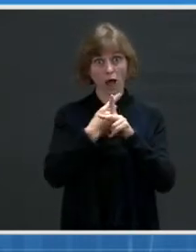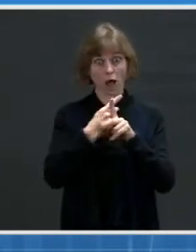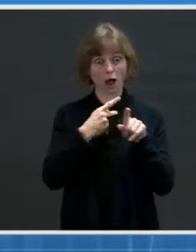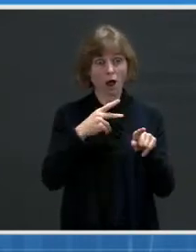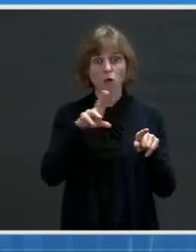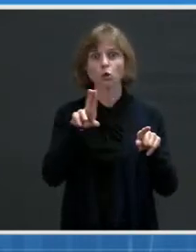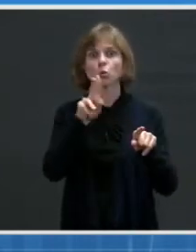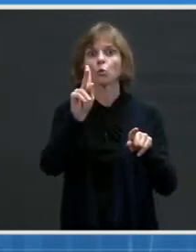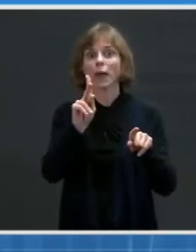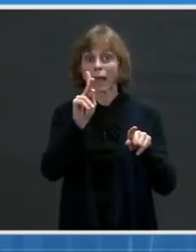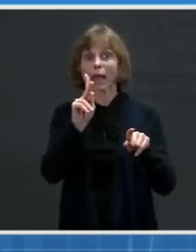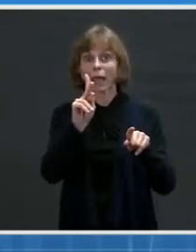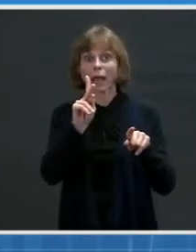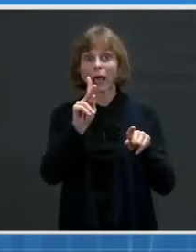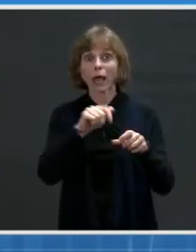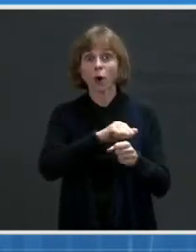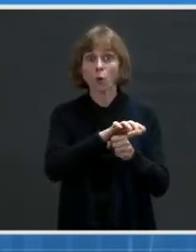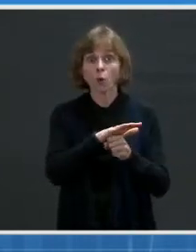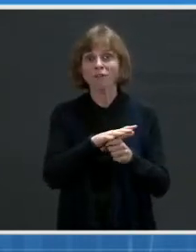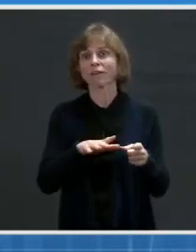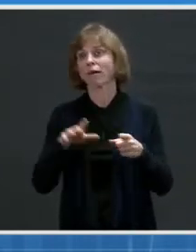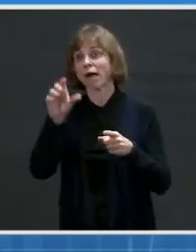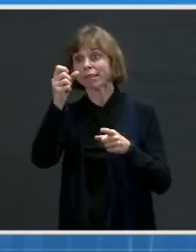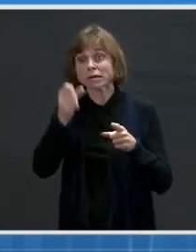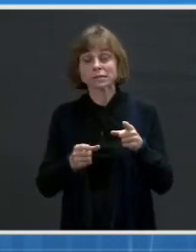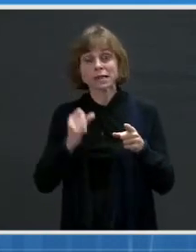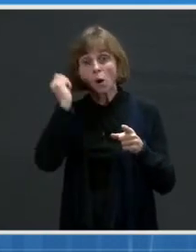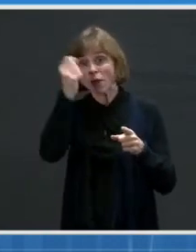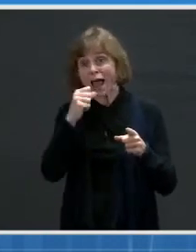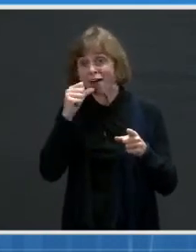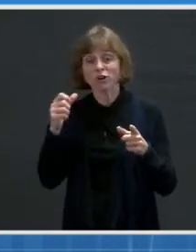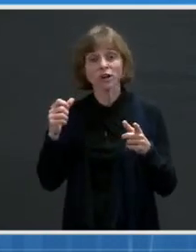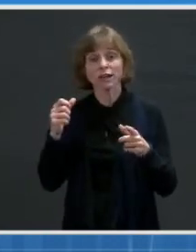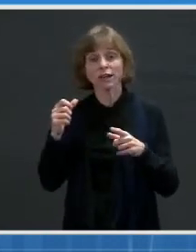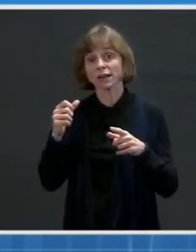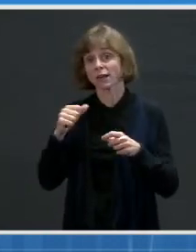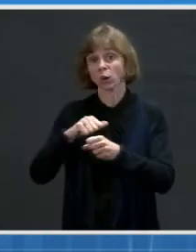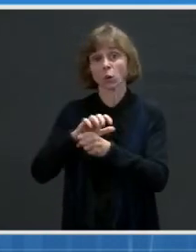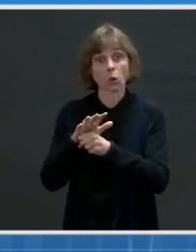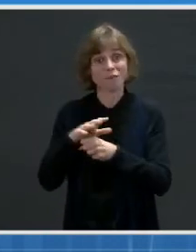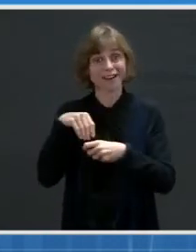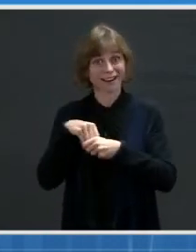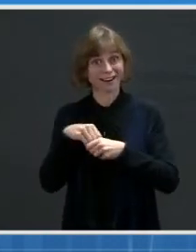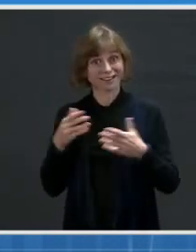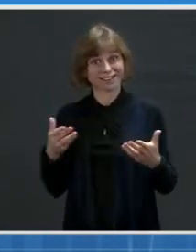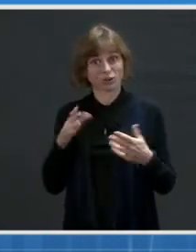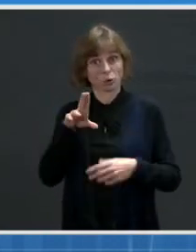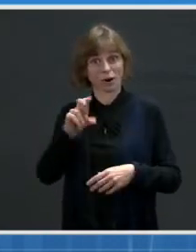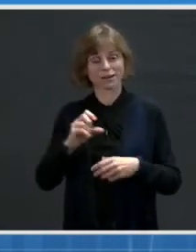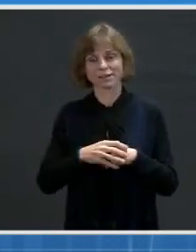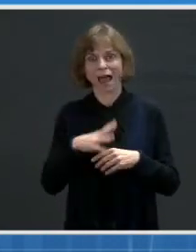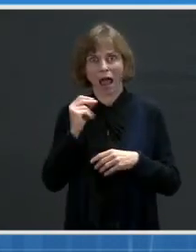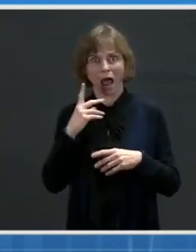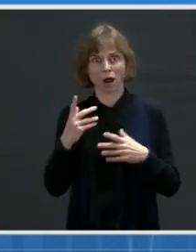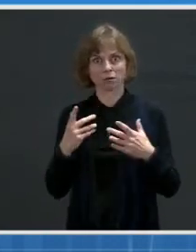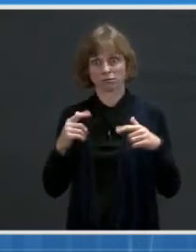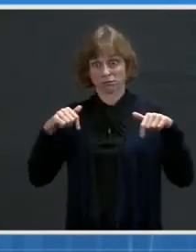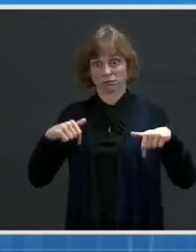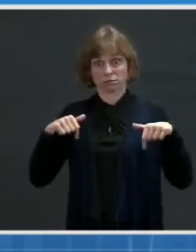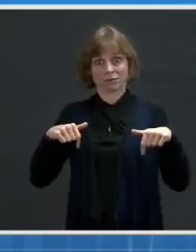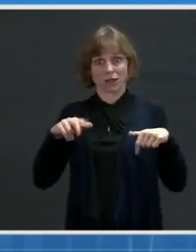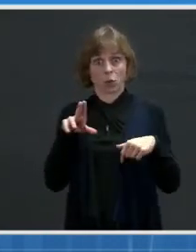have the South African variant in our nation, and we're even having the evolution of variants within our own